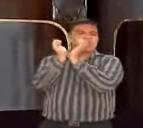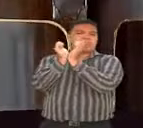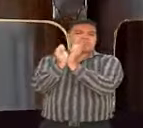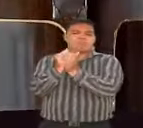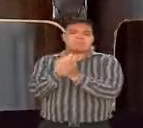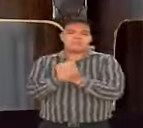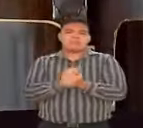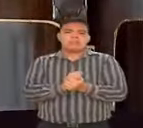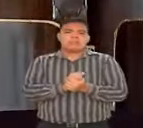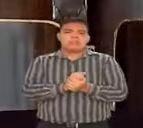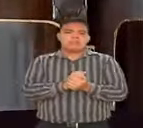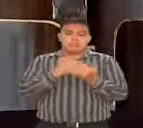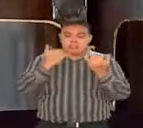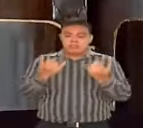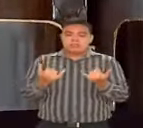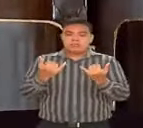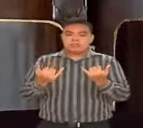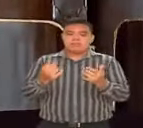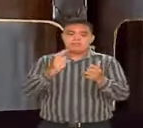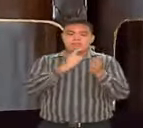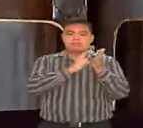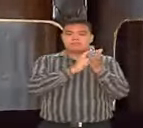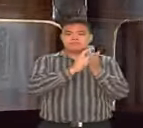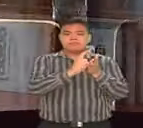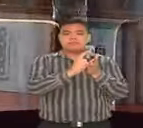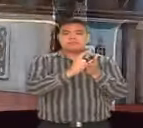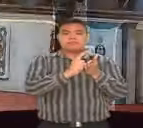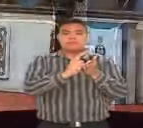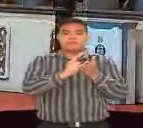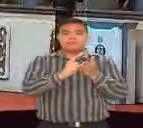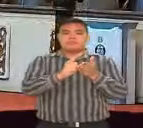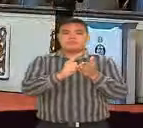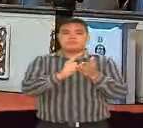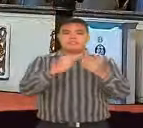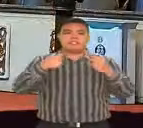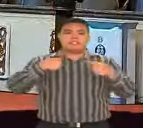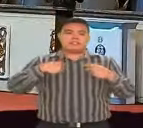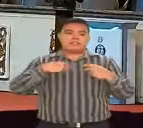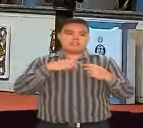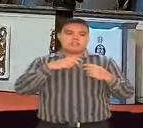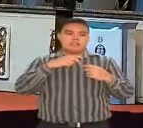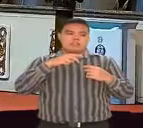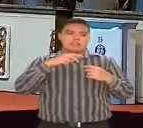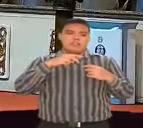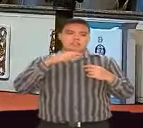colors. Today is this month is Breast Cancer Awareness Month.